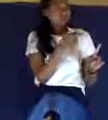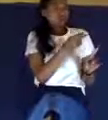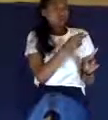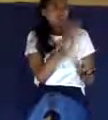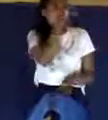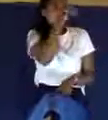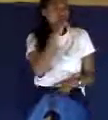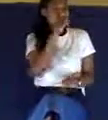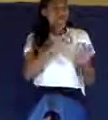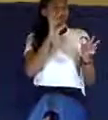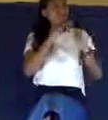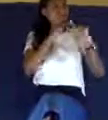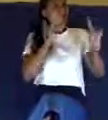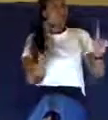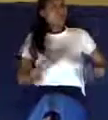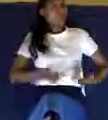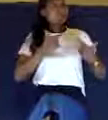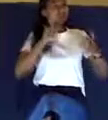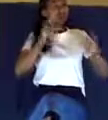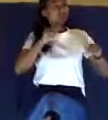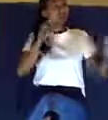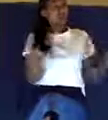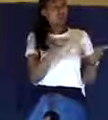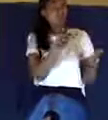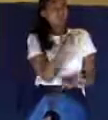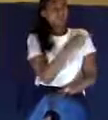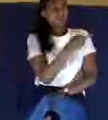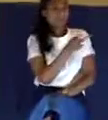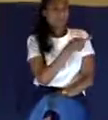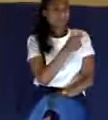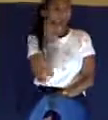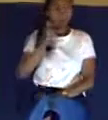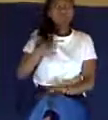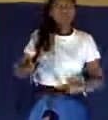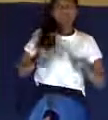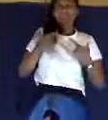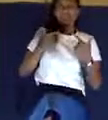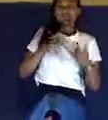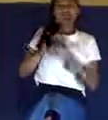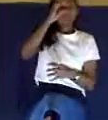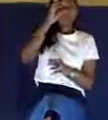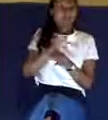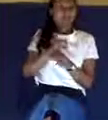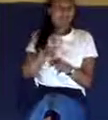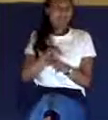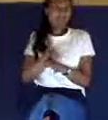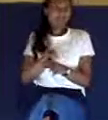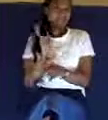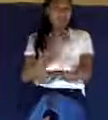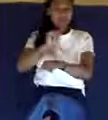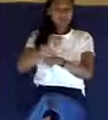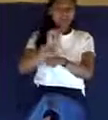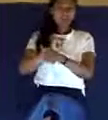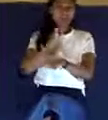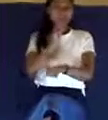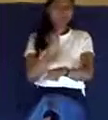Our lives can encourage them if we live in true faith. Our job is not